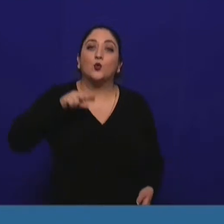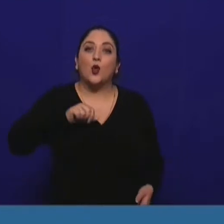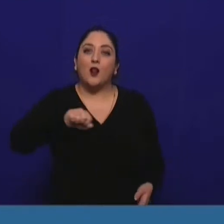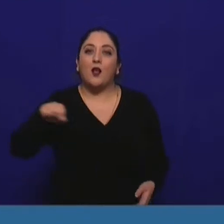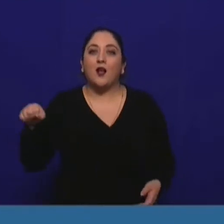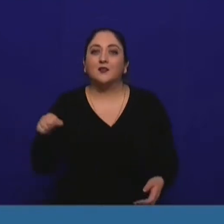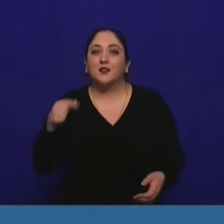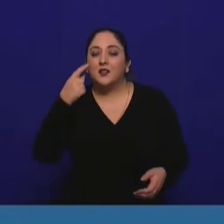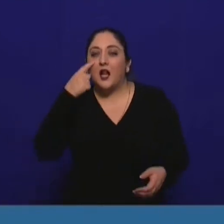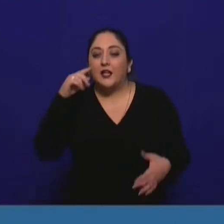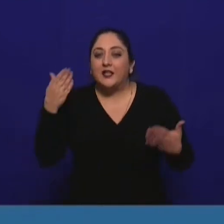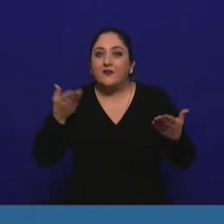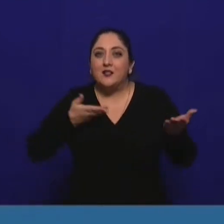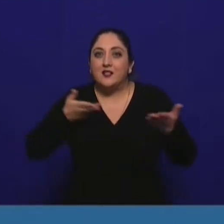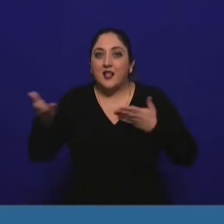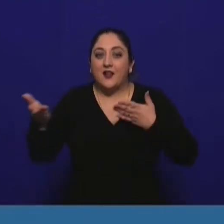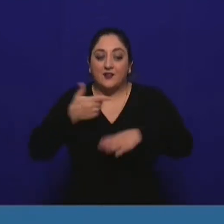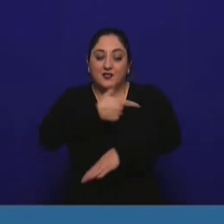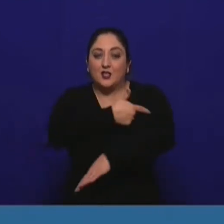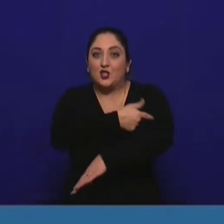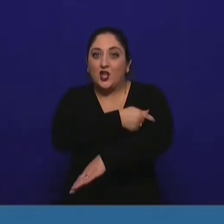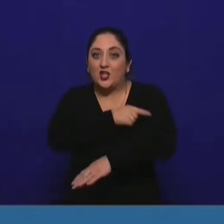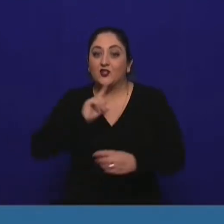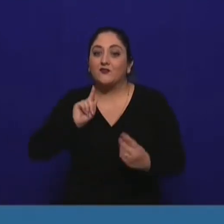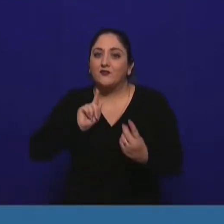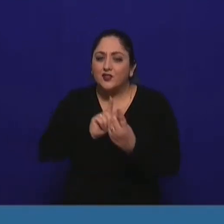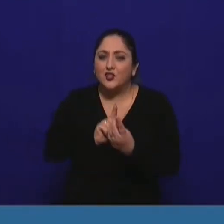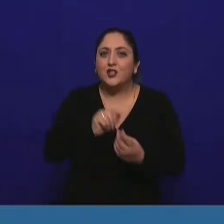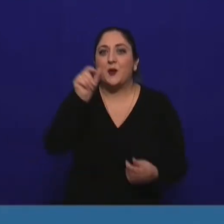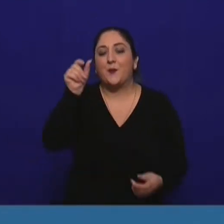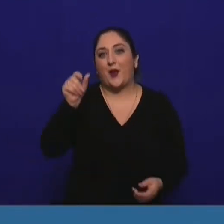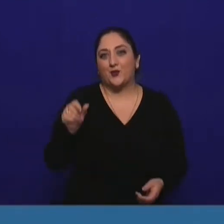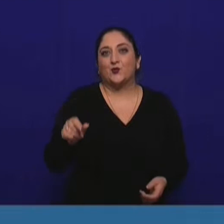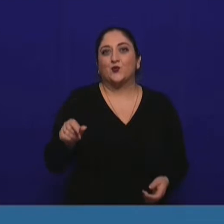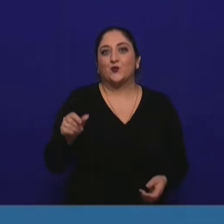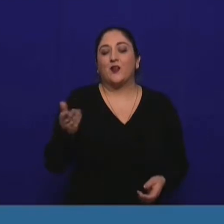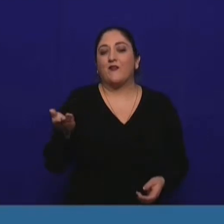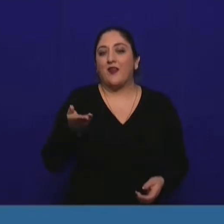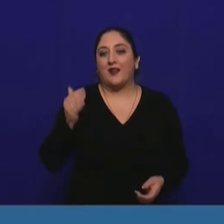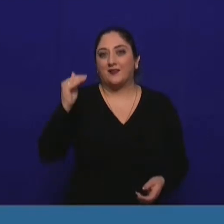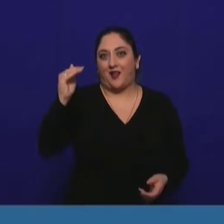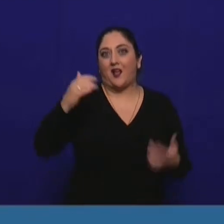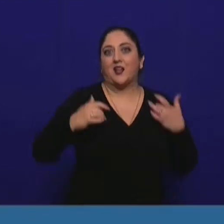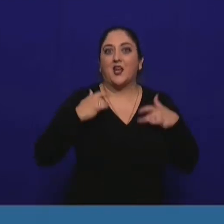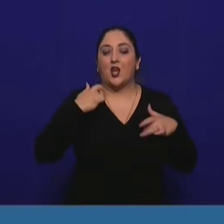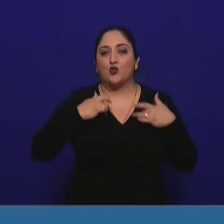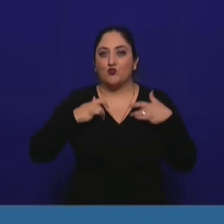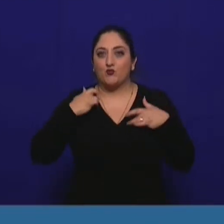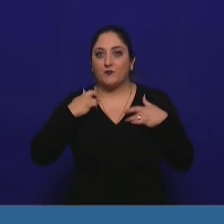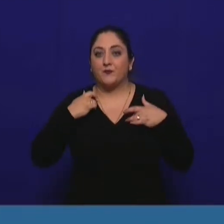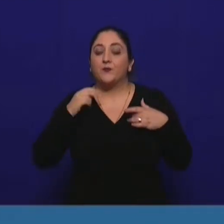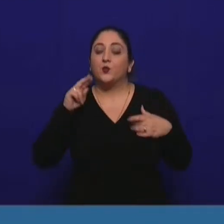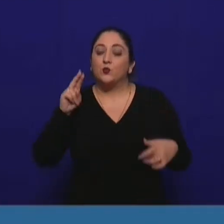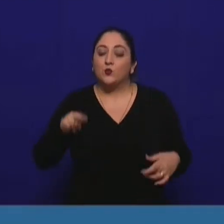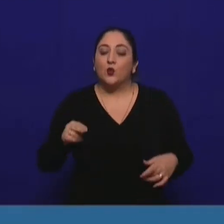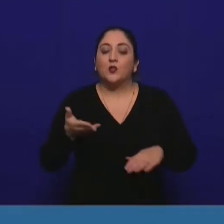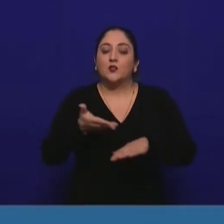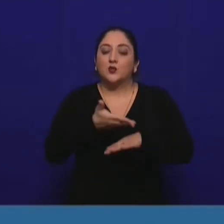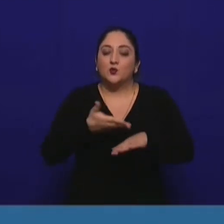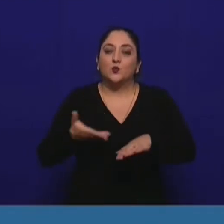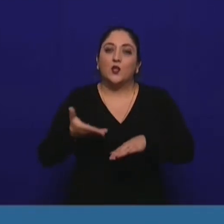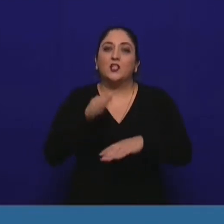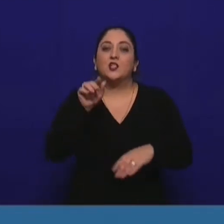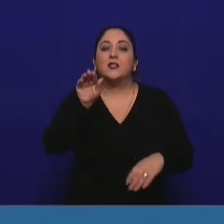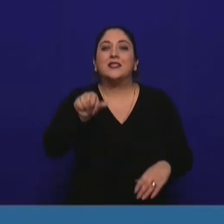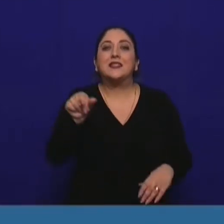nqarbu s-servizz ta' tilqim kemm jista' jkun fejn il-persuni jkun qegħdin jgħixu. U anke kellna sitwazzjoni fejn kellna nies li